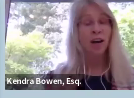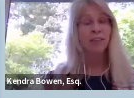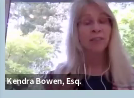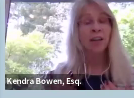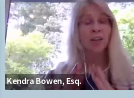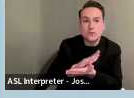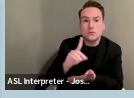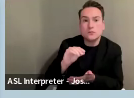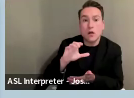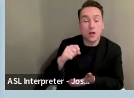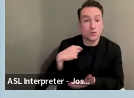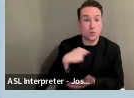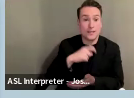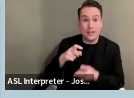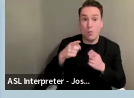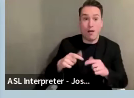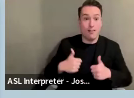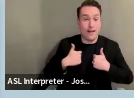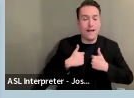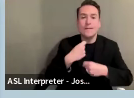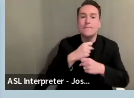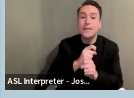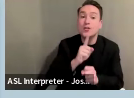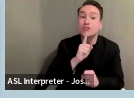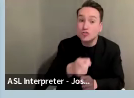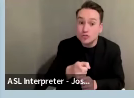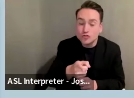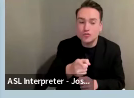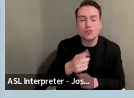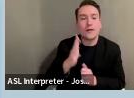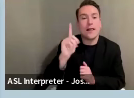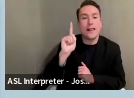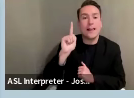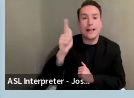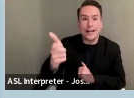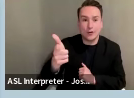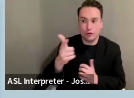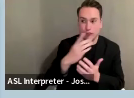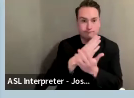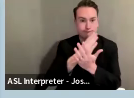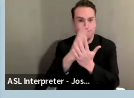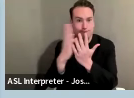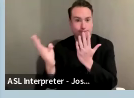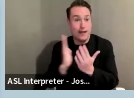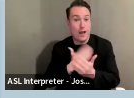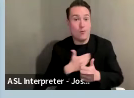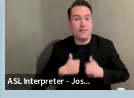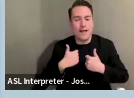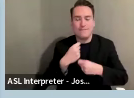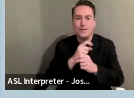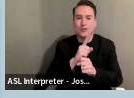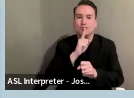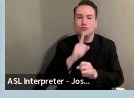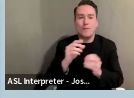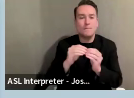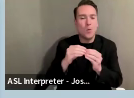we're alive to make sure that those later stages in life go in the most graceful way possible